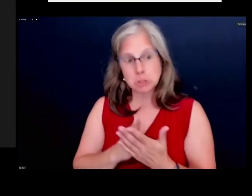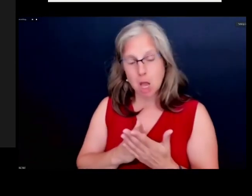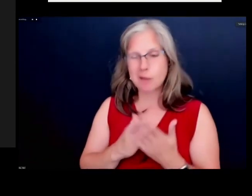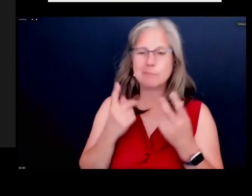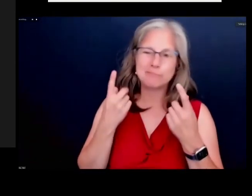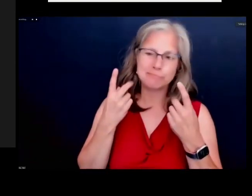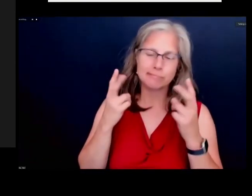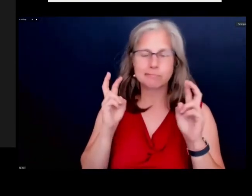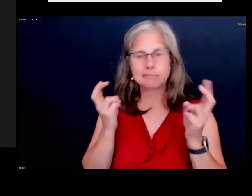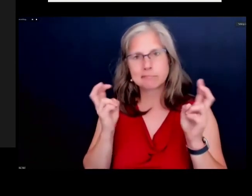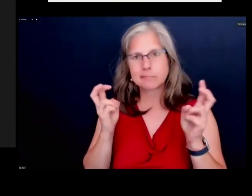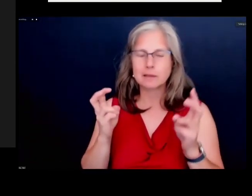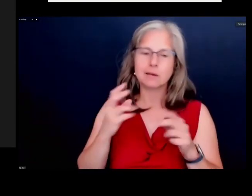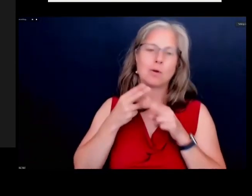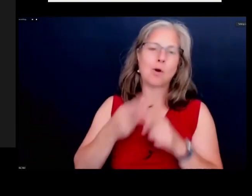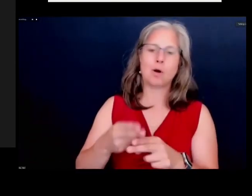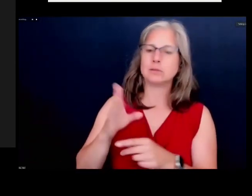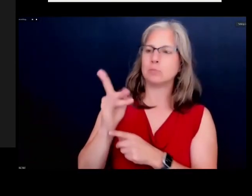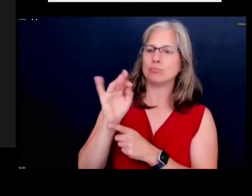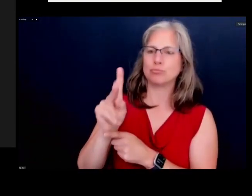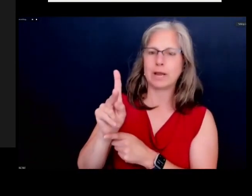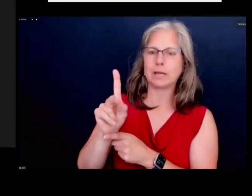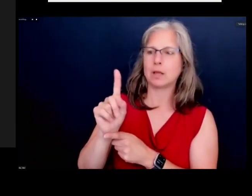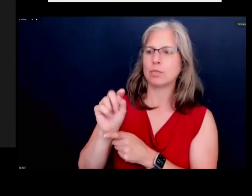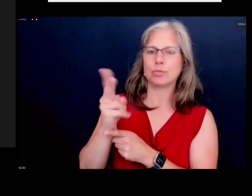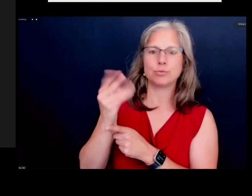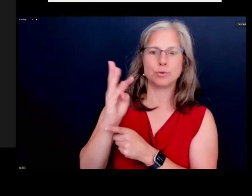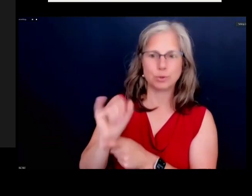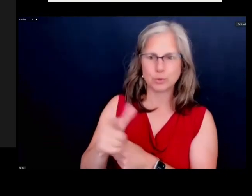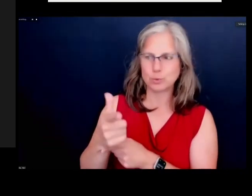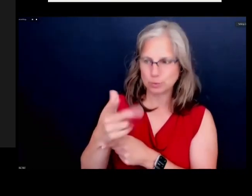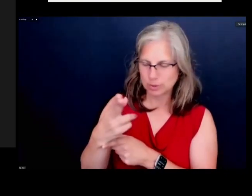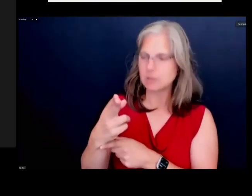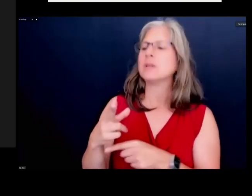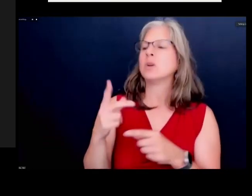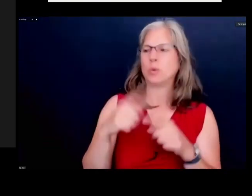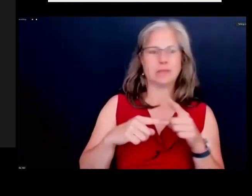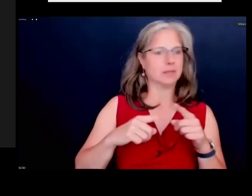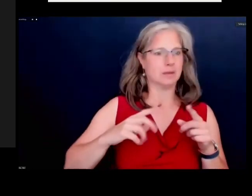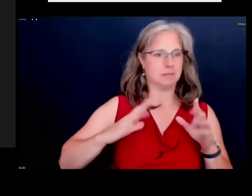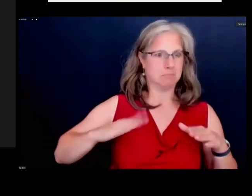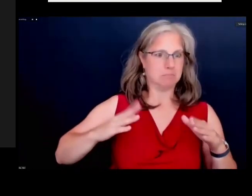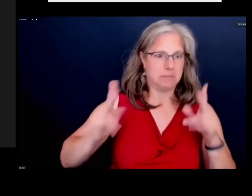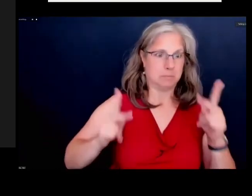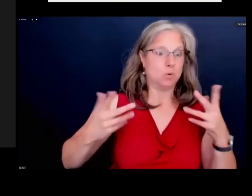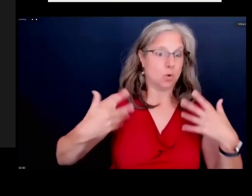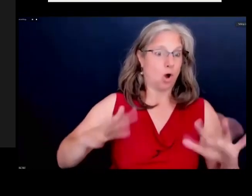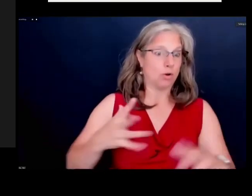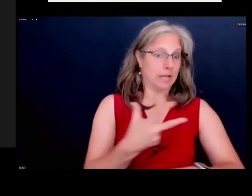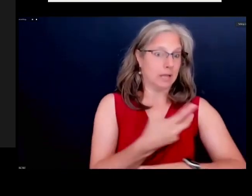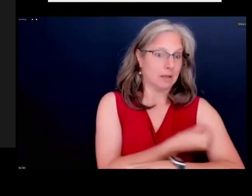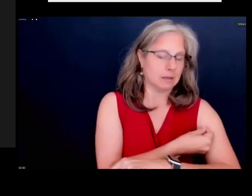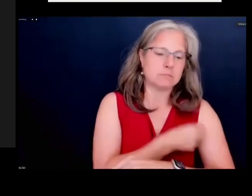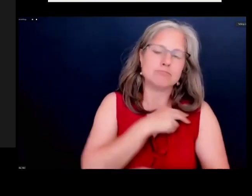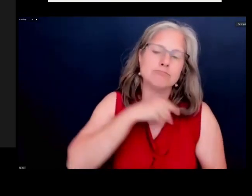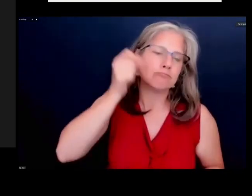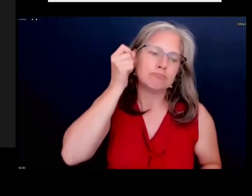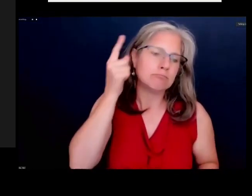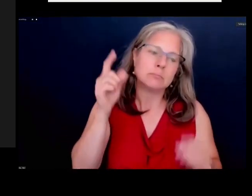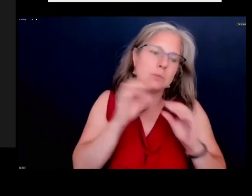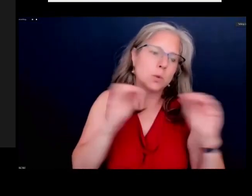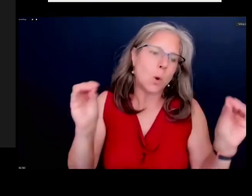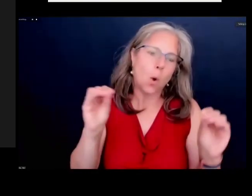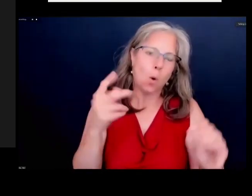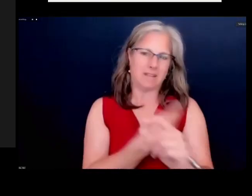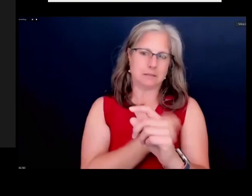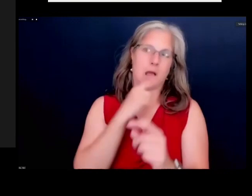breakthrough cases, I guess as it's being called, among some vaccinated residents, which isn't surprising since no